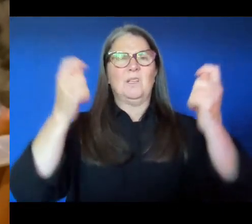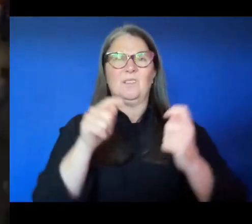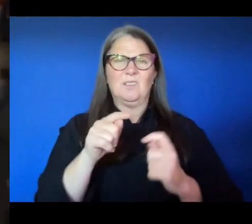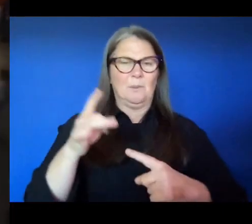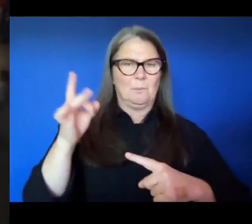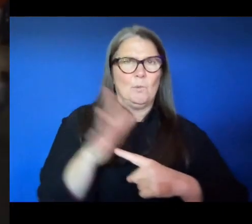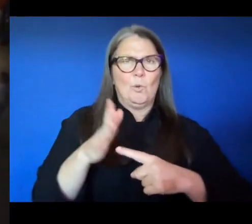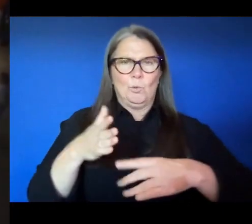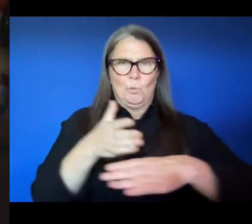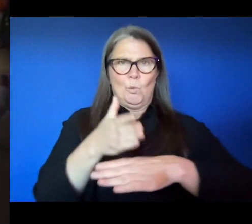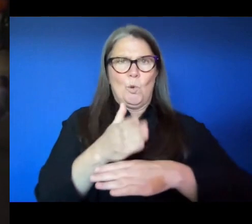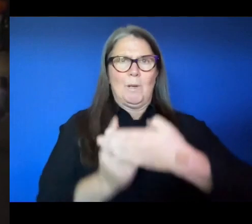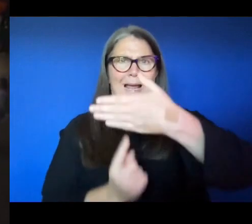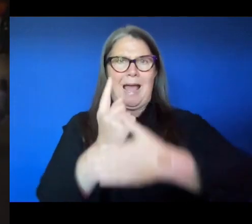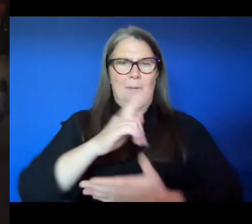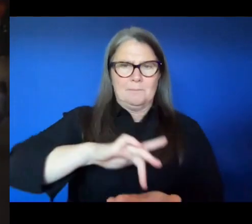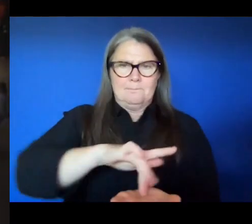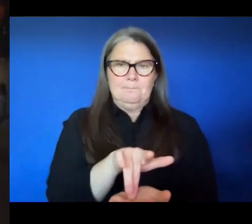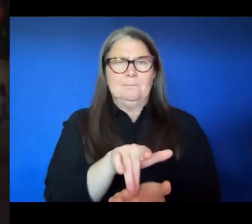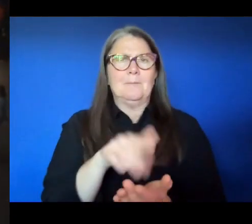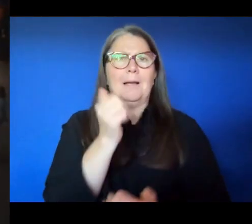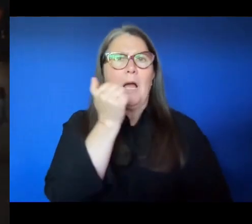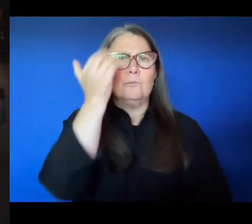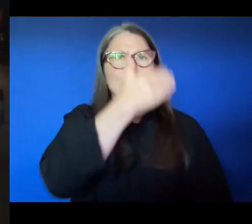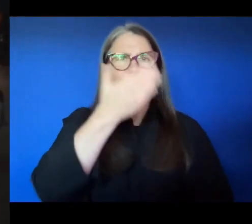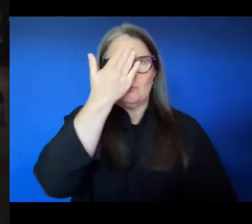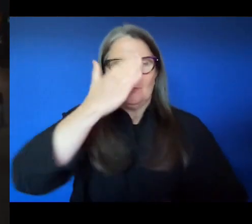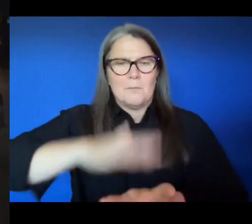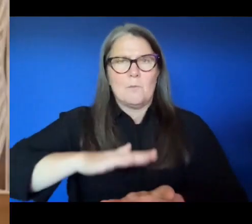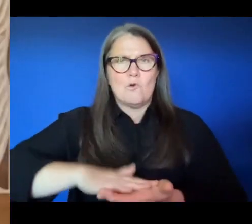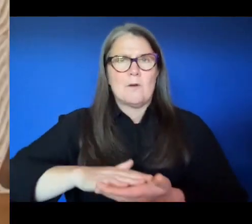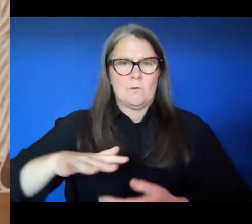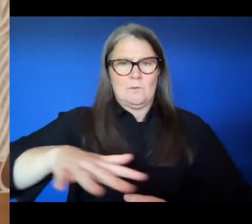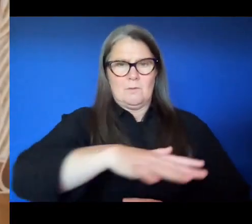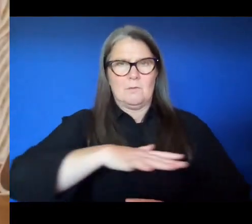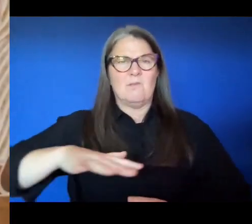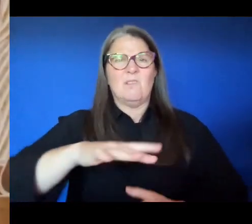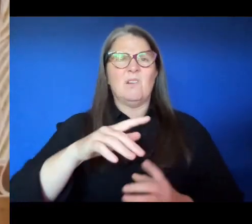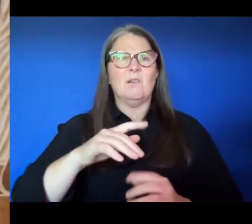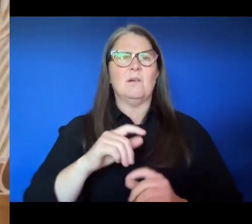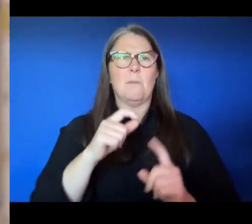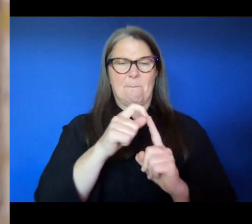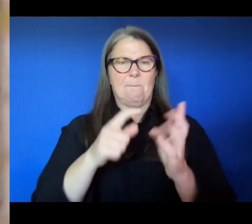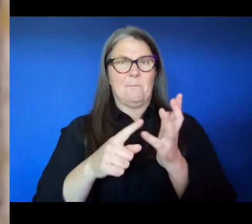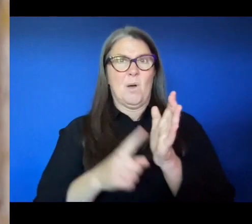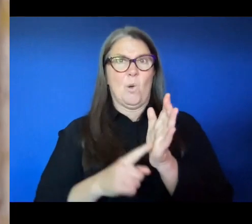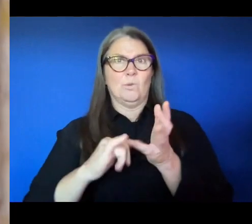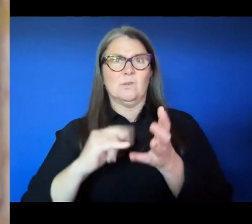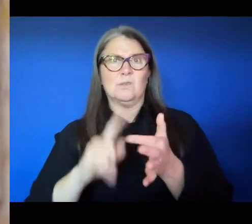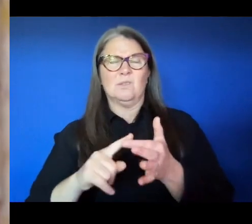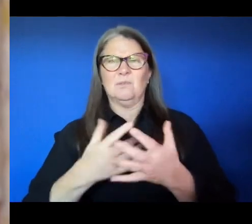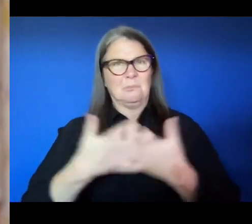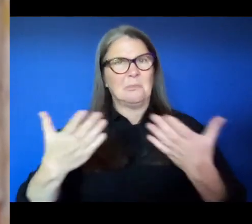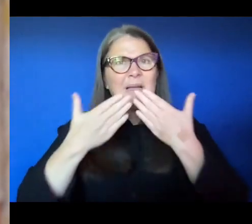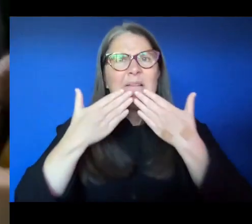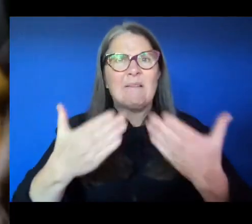of the gallery in the Aboriginal Memorial Poles. And shout out to the Raminginim community who have travelled all the way here to sing those poles in for